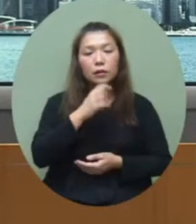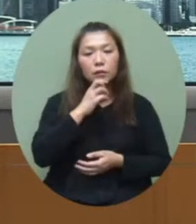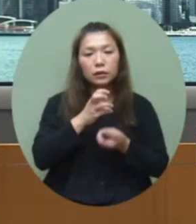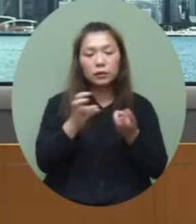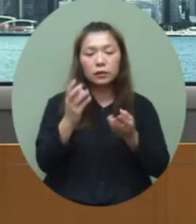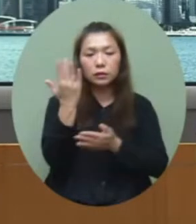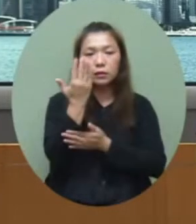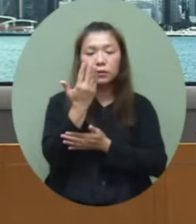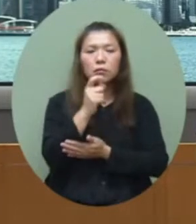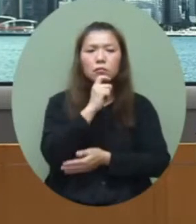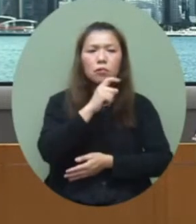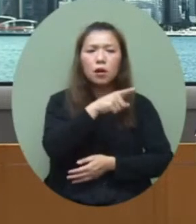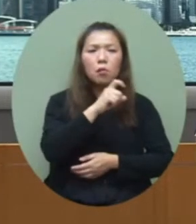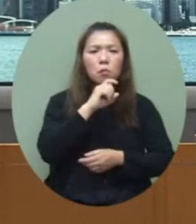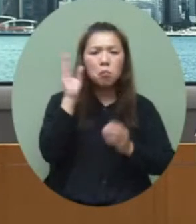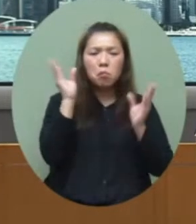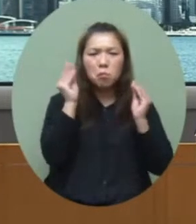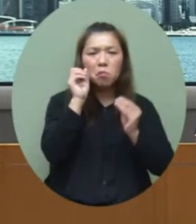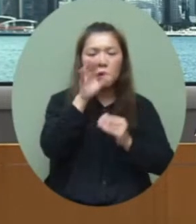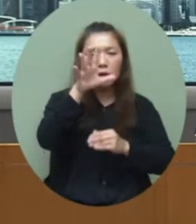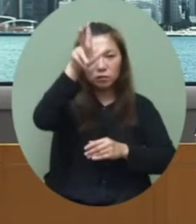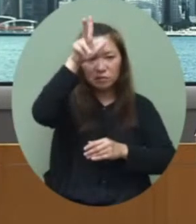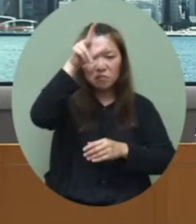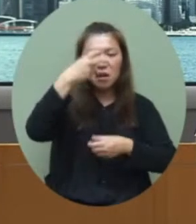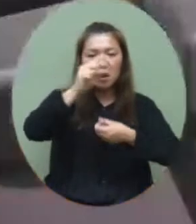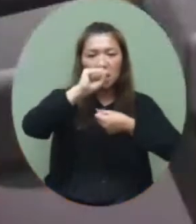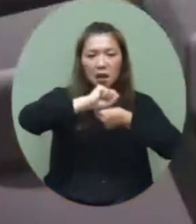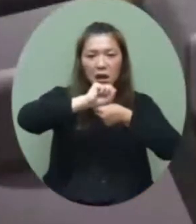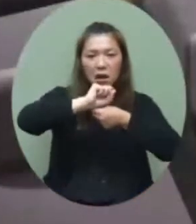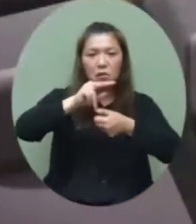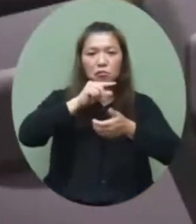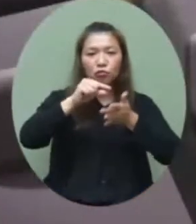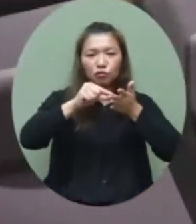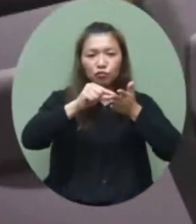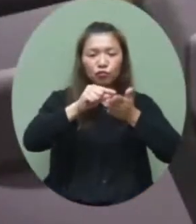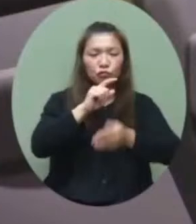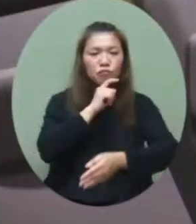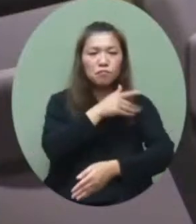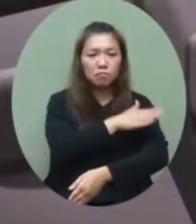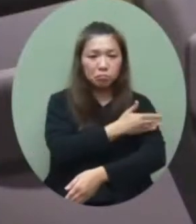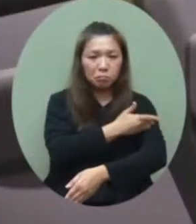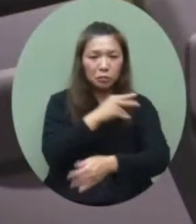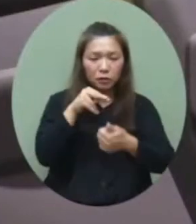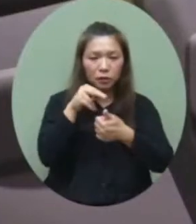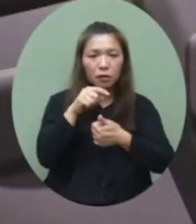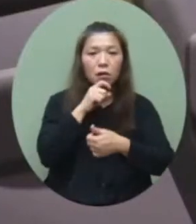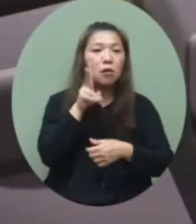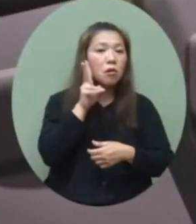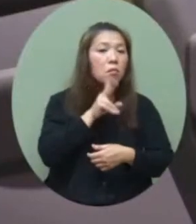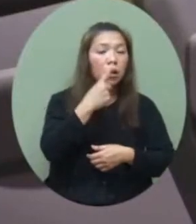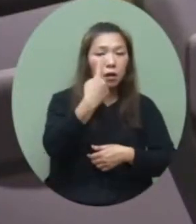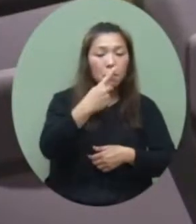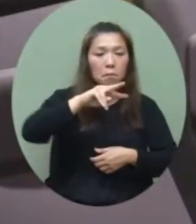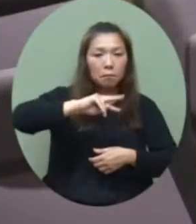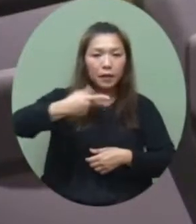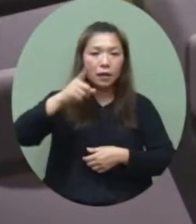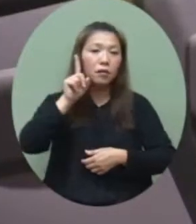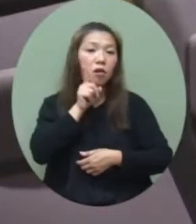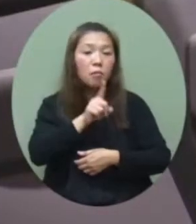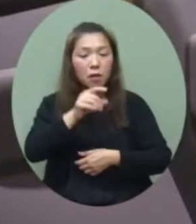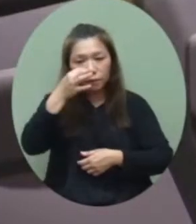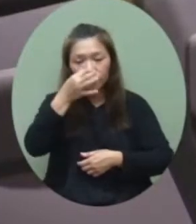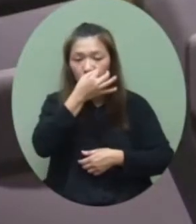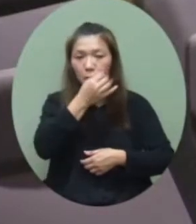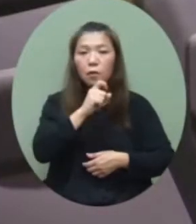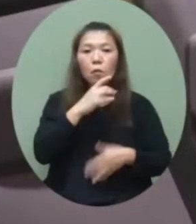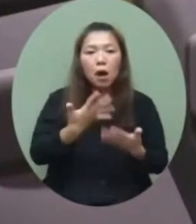I'm from cable TV. There are reports saying that the government's plans to make it